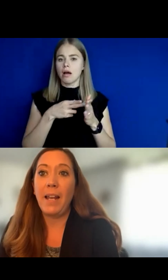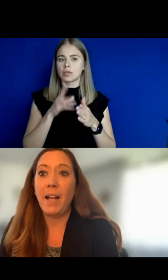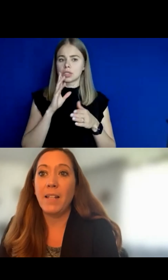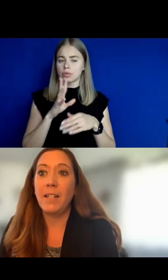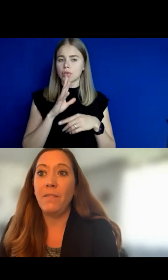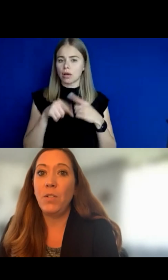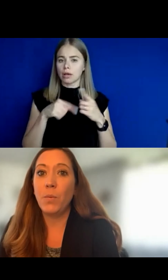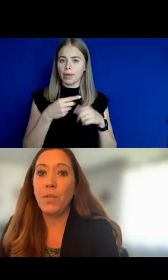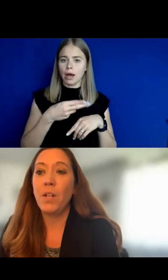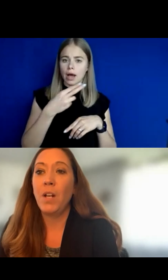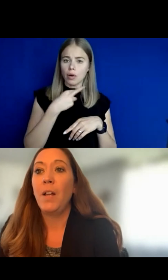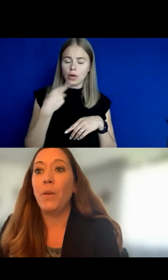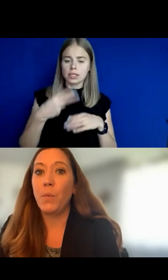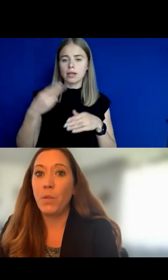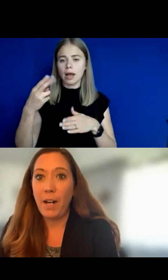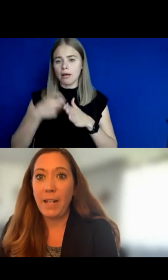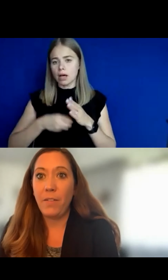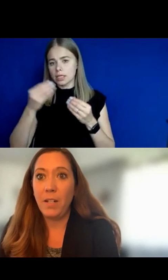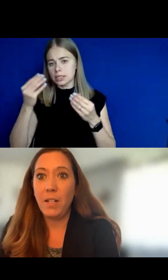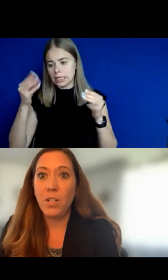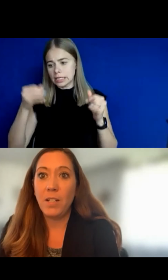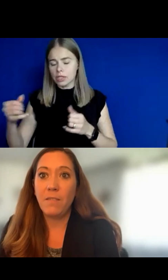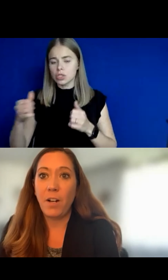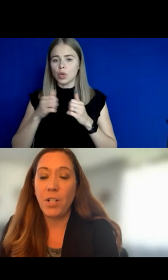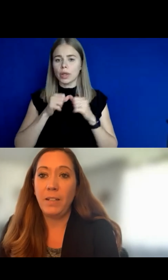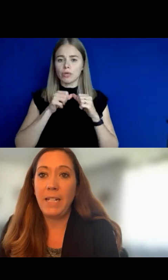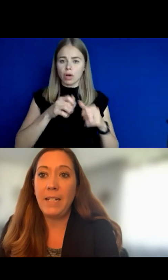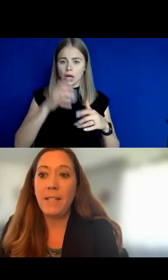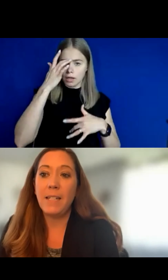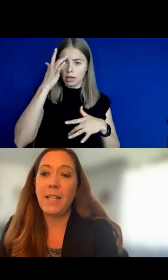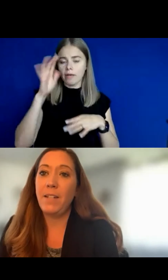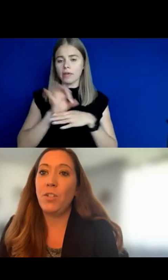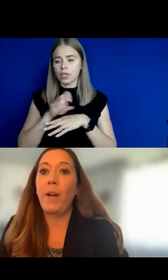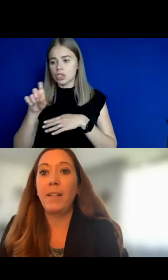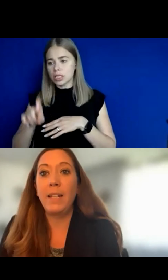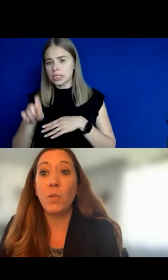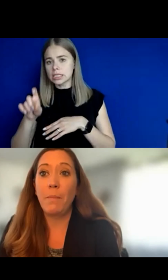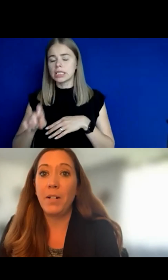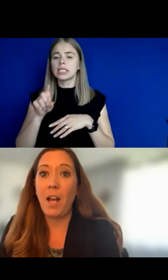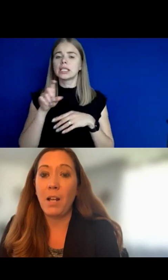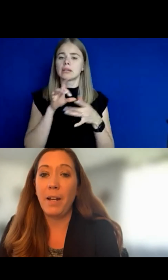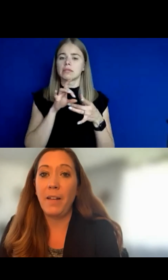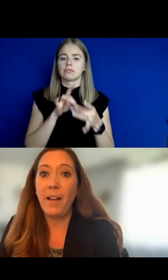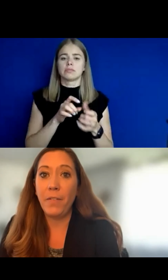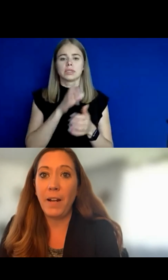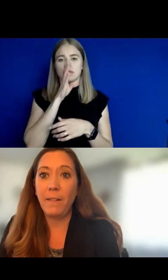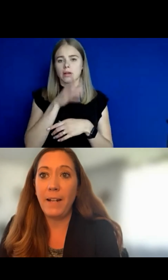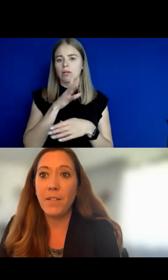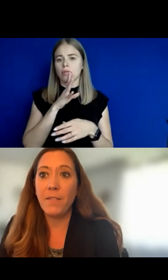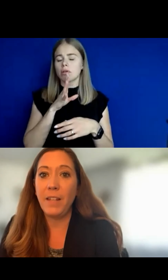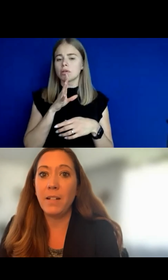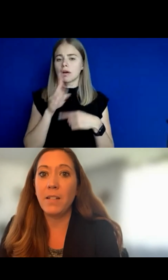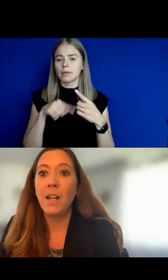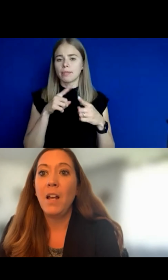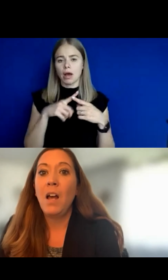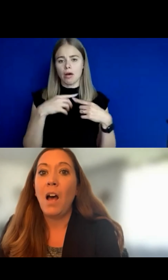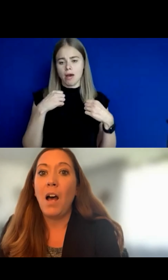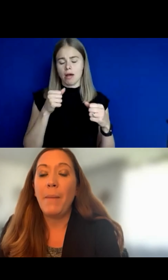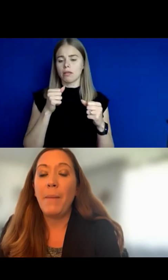high cost individuals, those with chronic health conditions, functional needs. This ties directly into what I'm going to talk about on the healthcare lens of